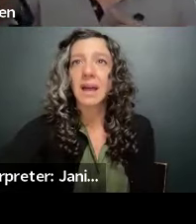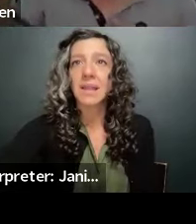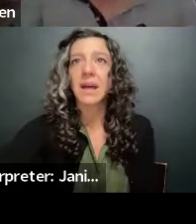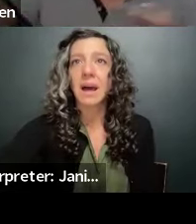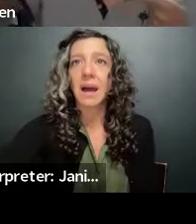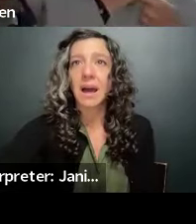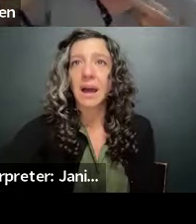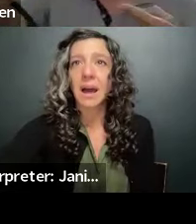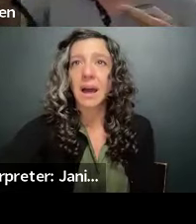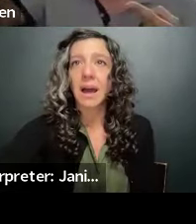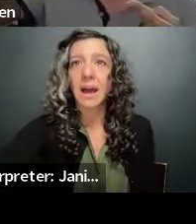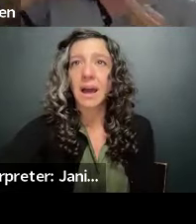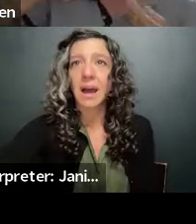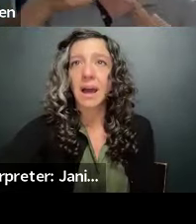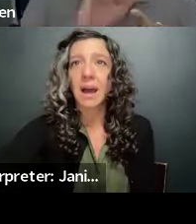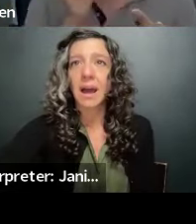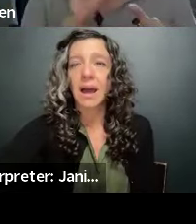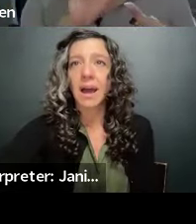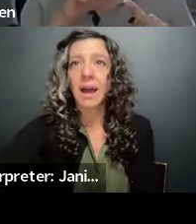But